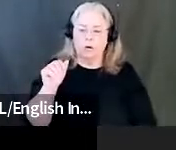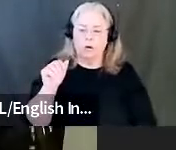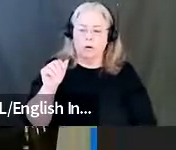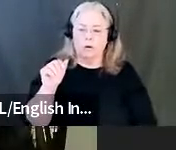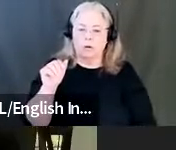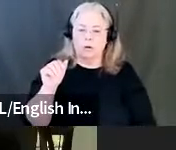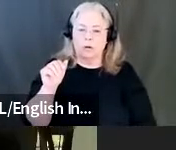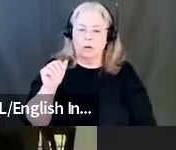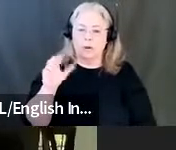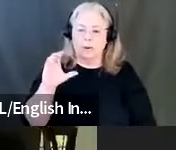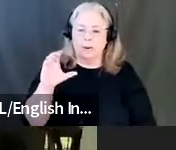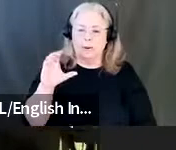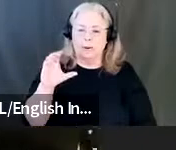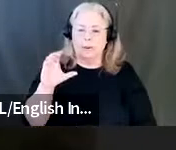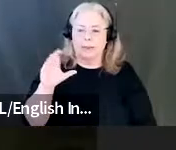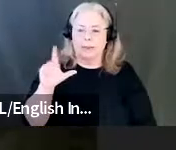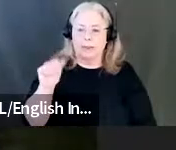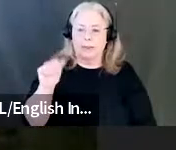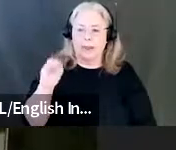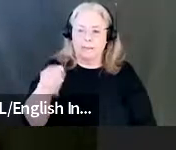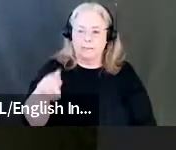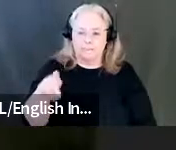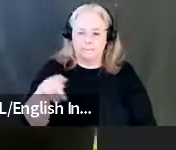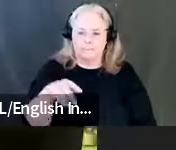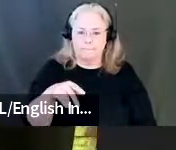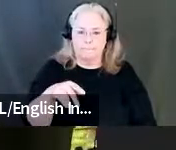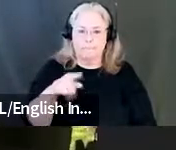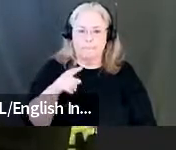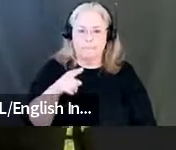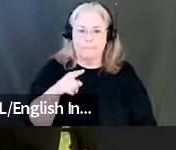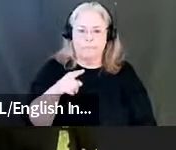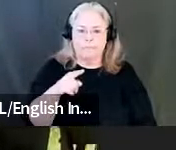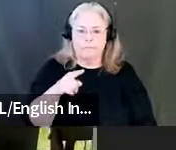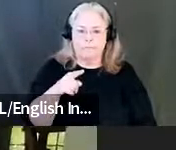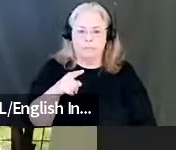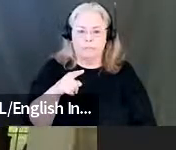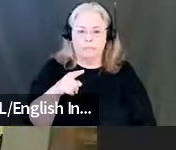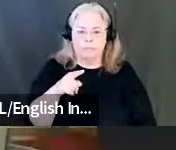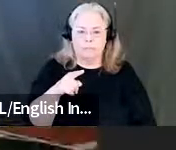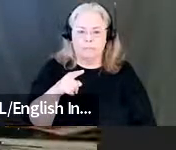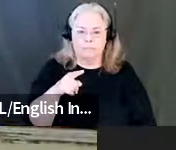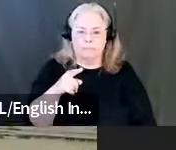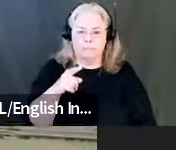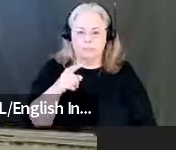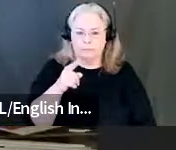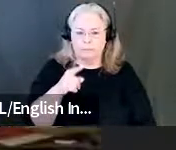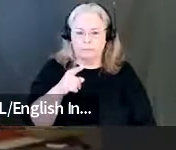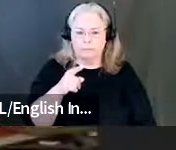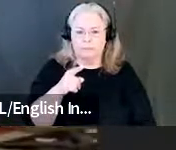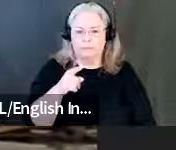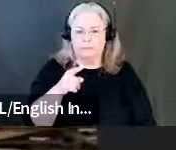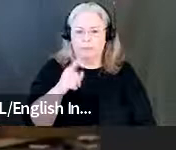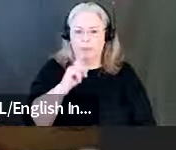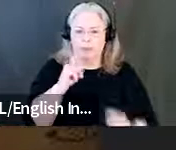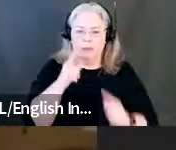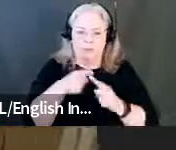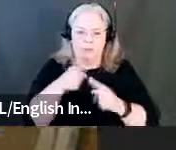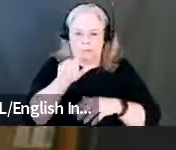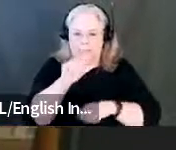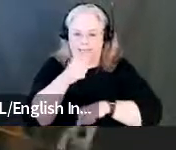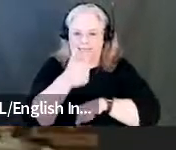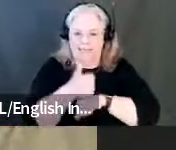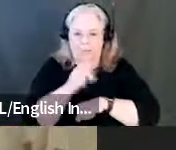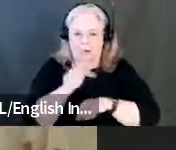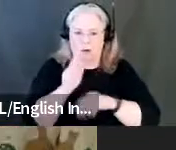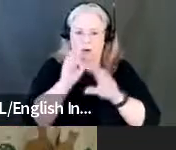bigger clamp. Yeah, I just wanted to point out a couple of things about this particular setup. If you're